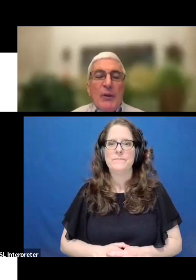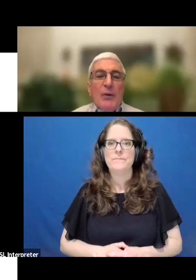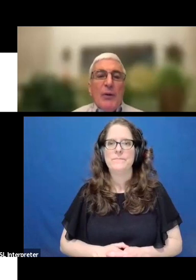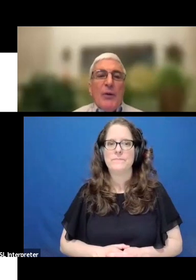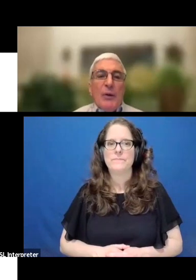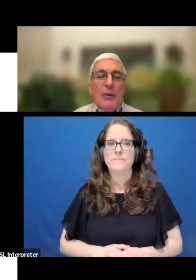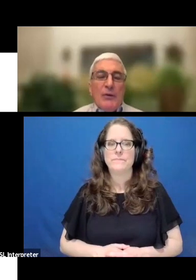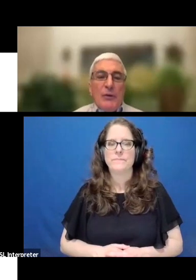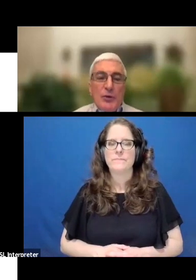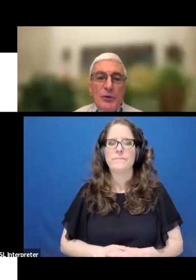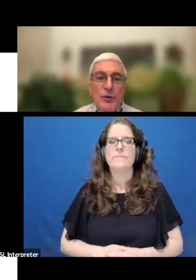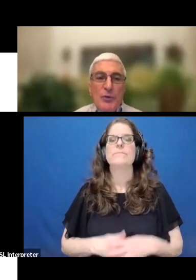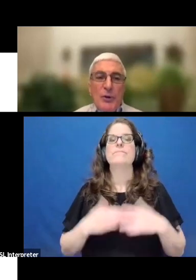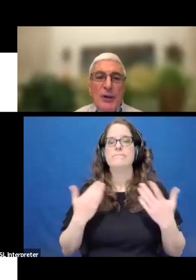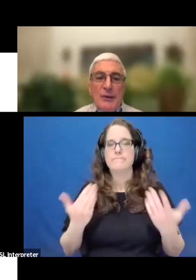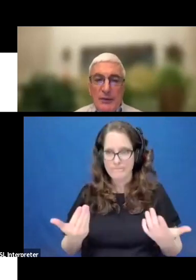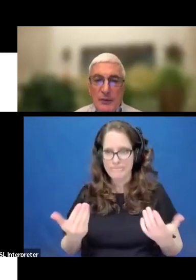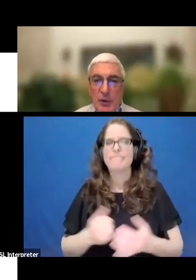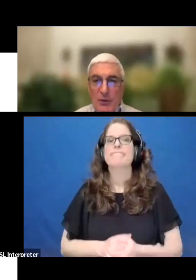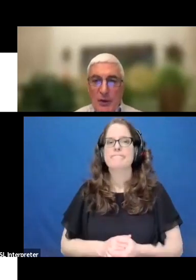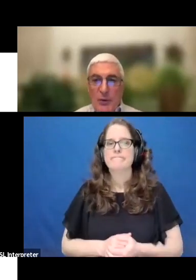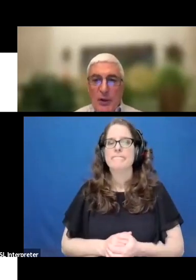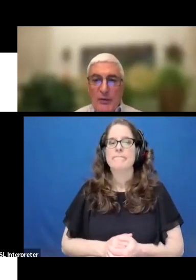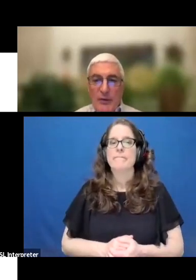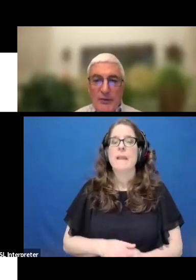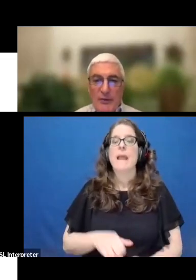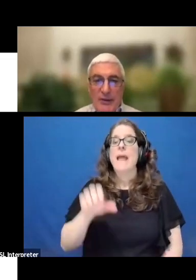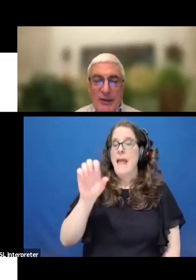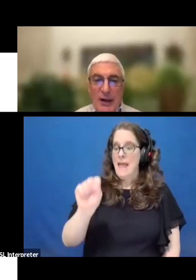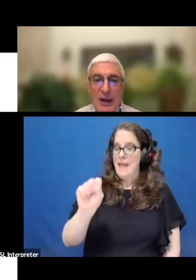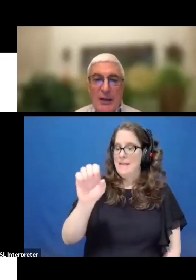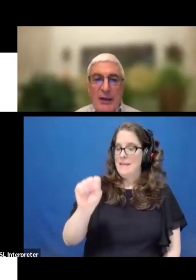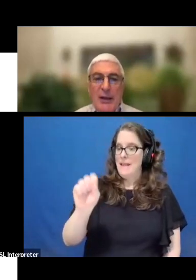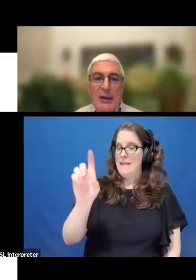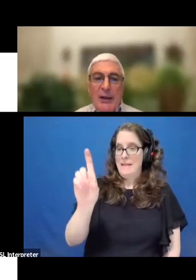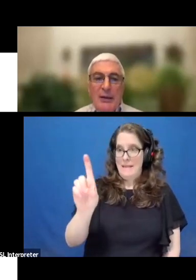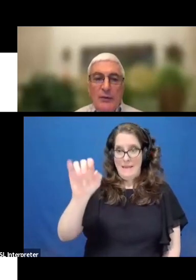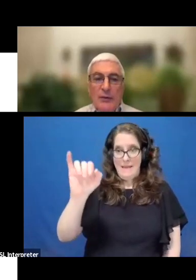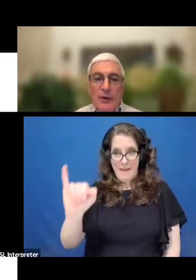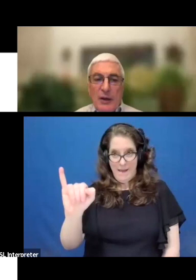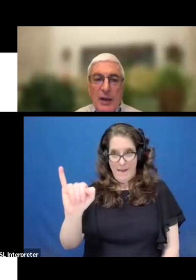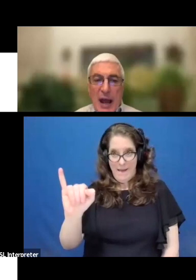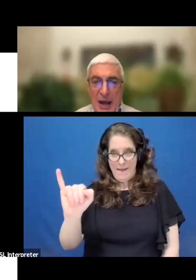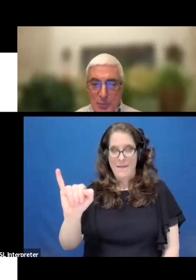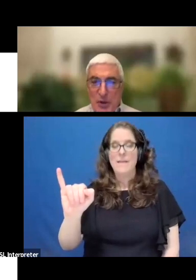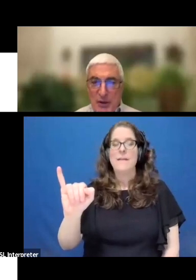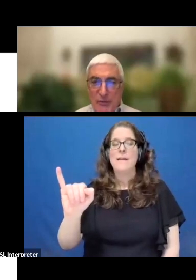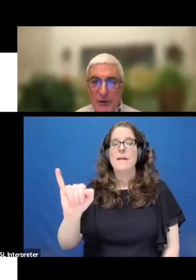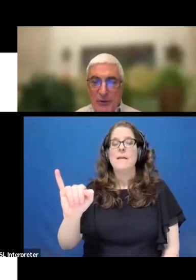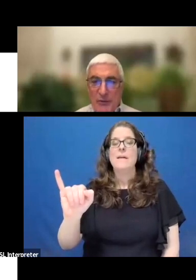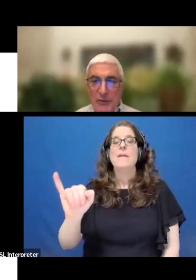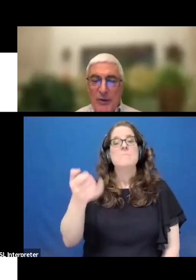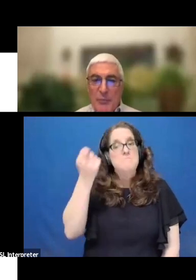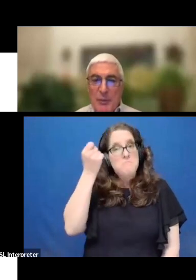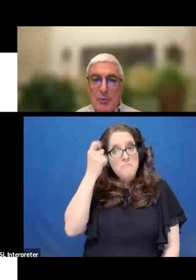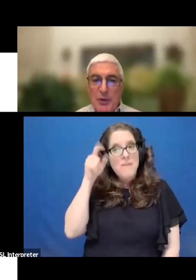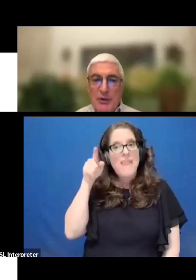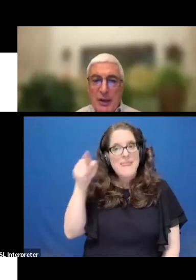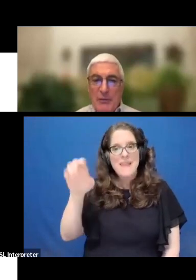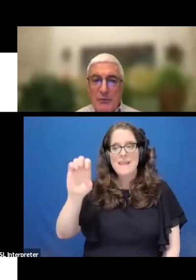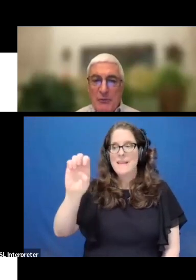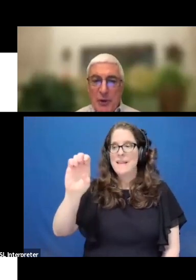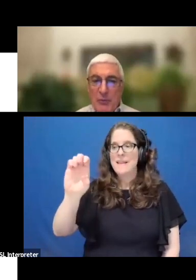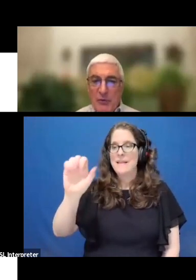So Social Security Disability, or SSDI, is a cash benefit that people